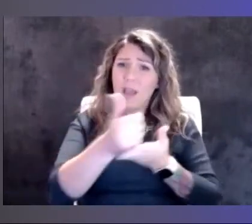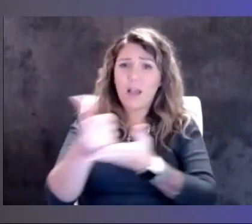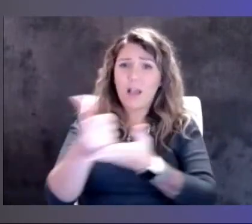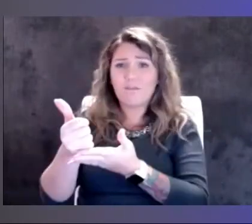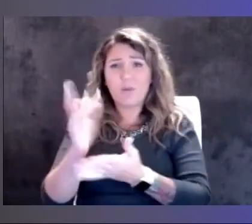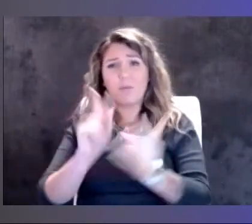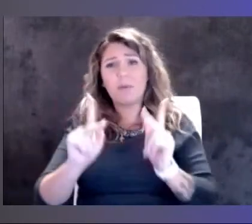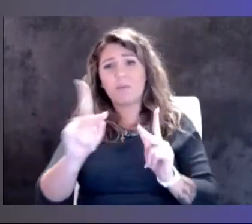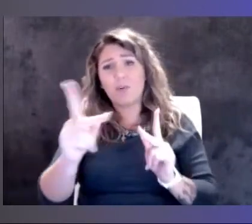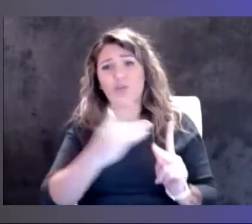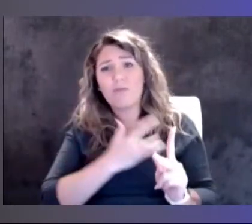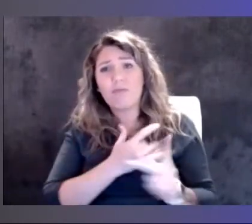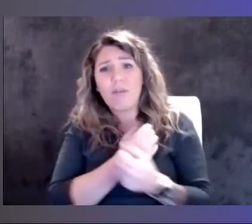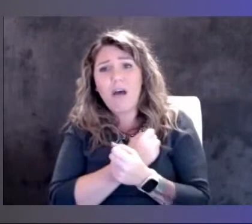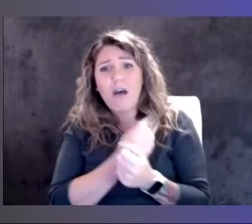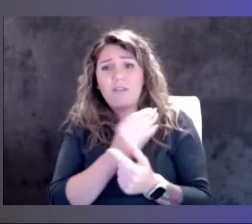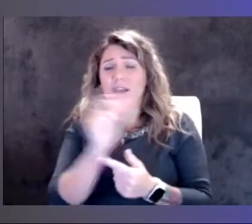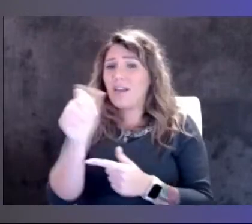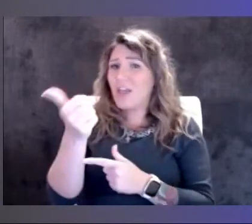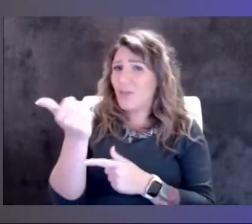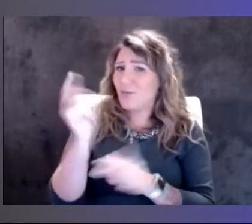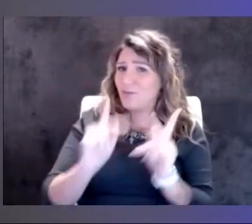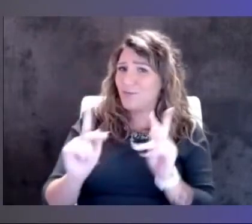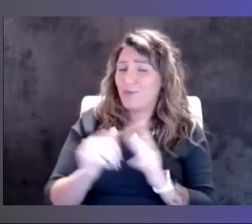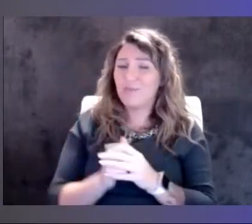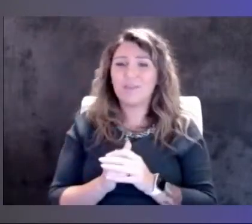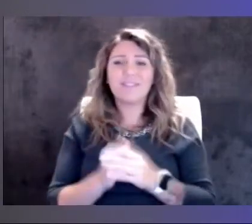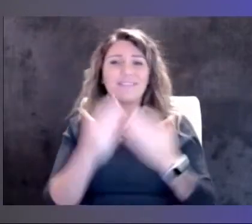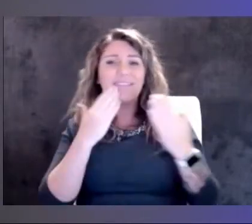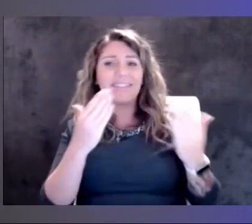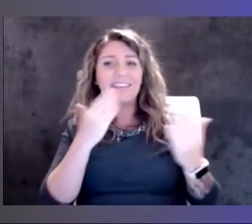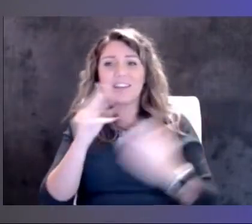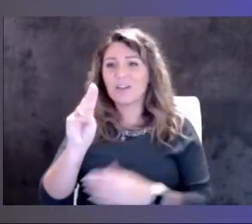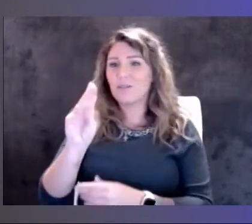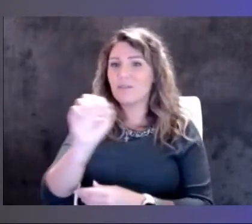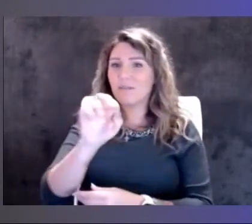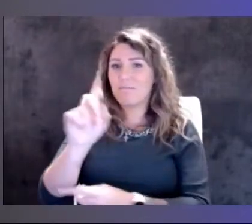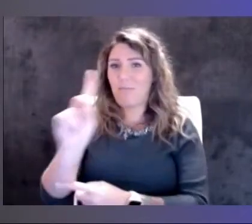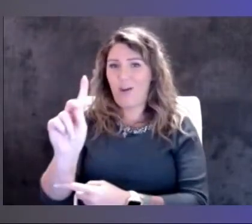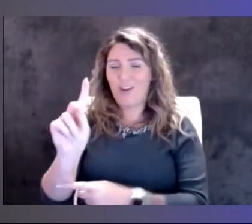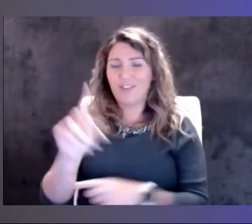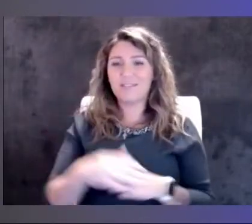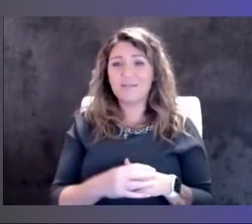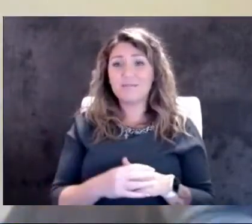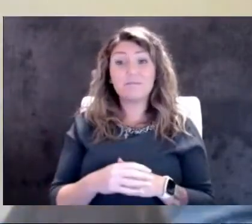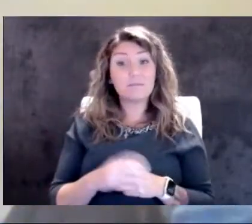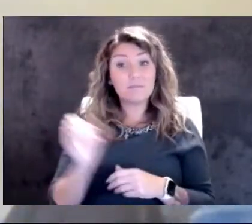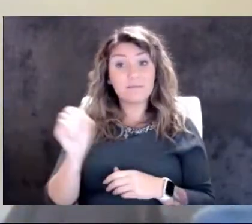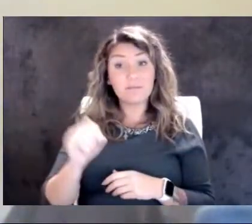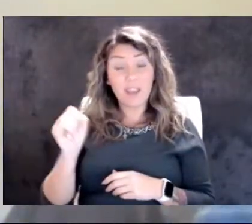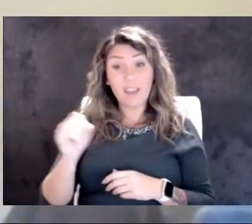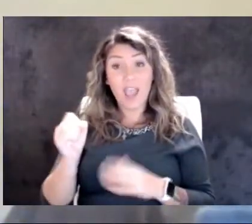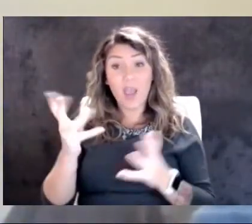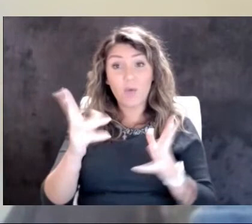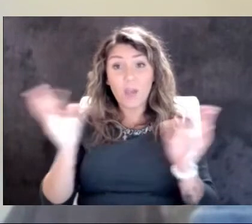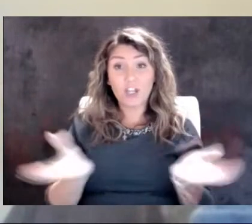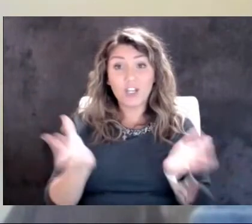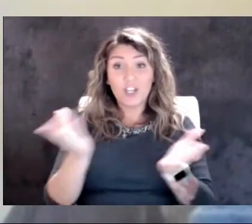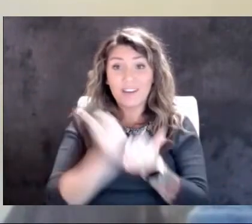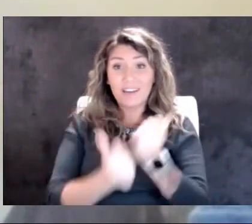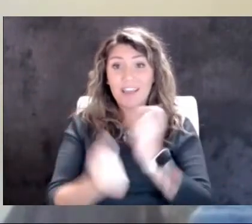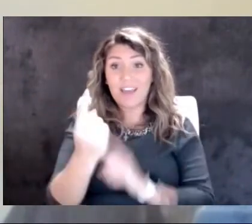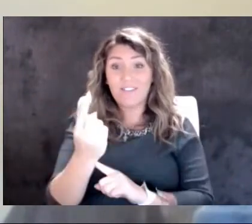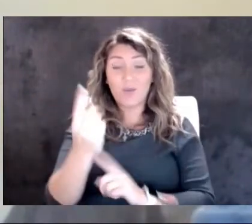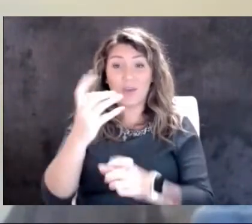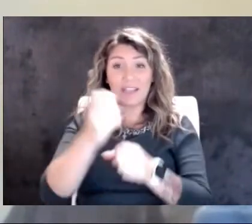ones of others. Thank you. All right. Thank you very much. Mark. Yeah, I just want to encourage everyone to